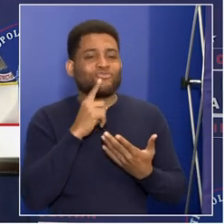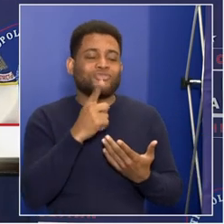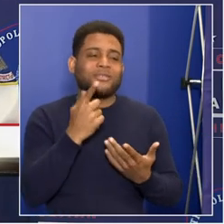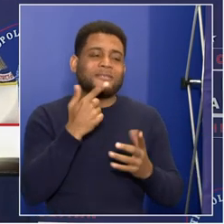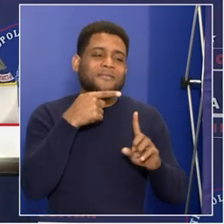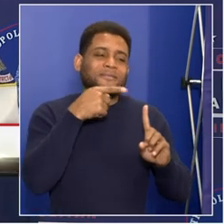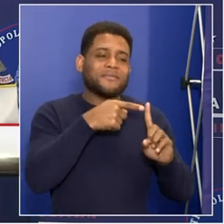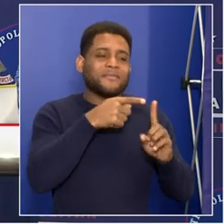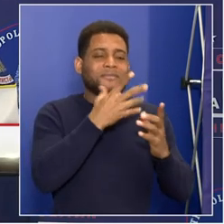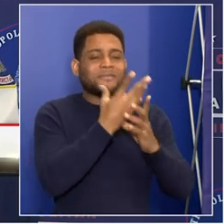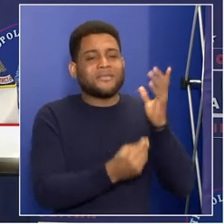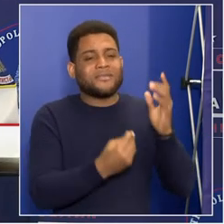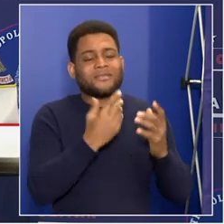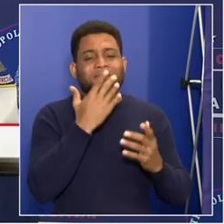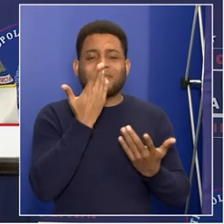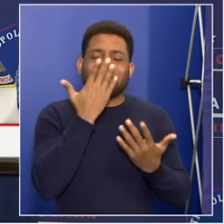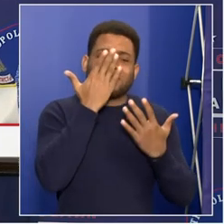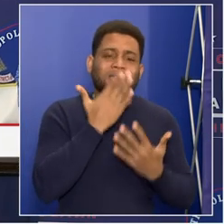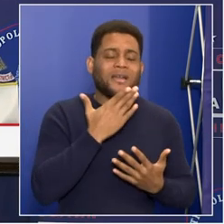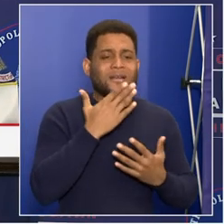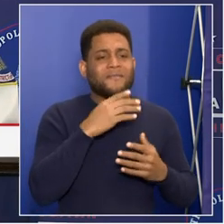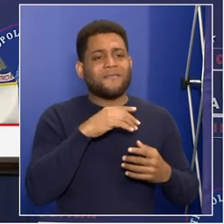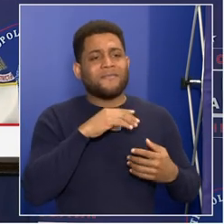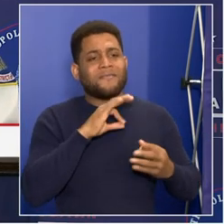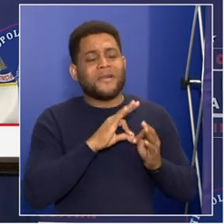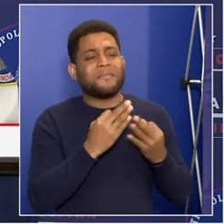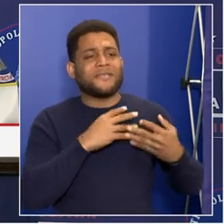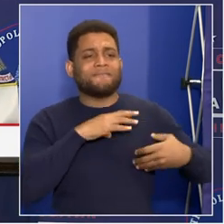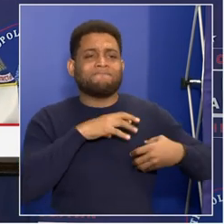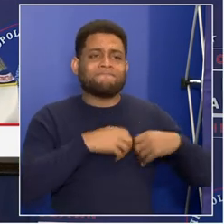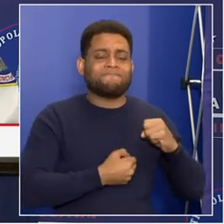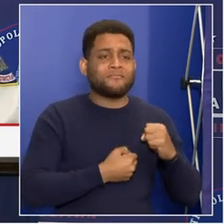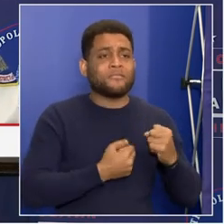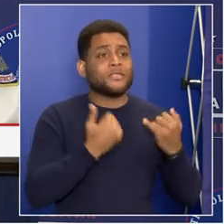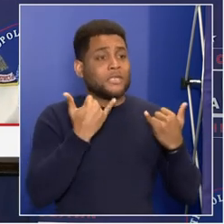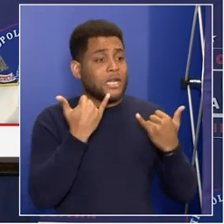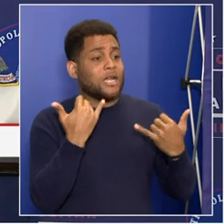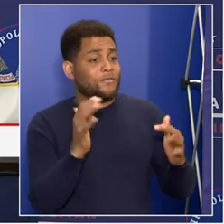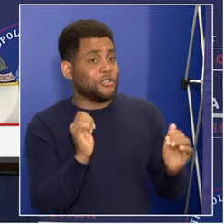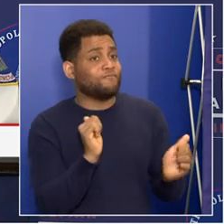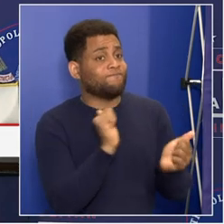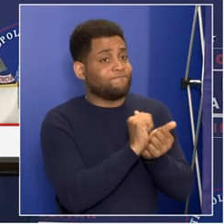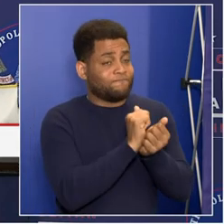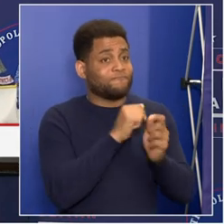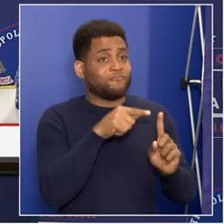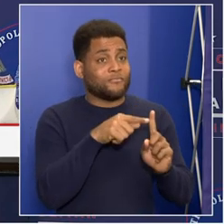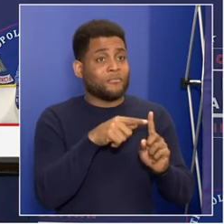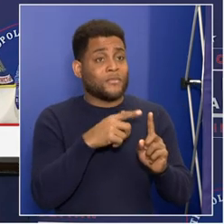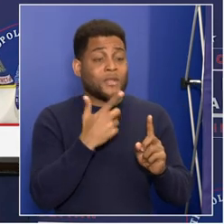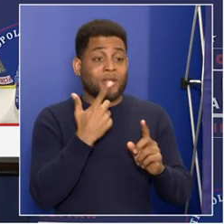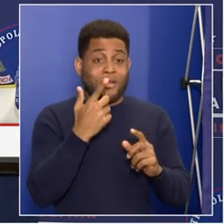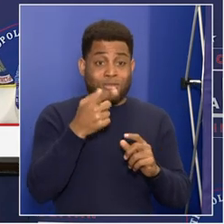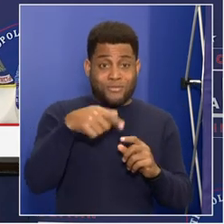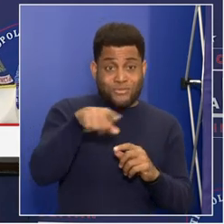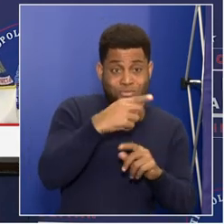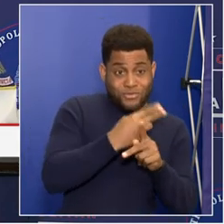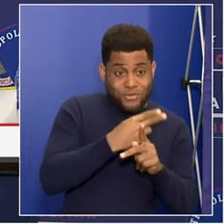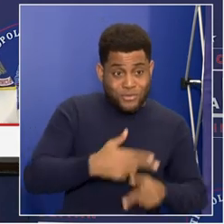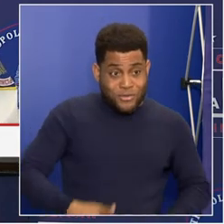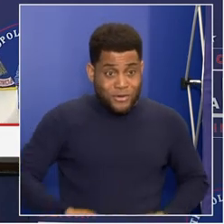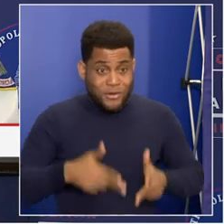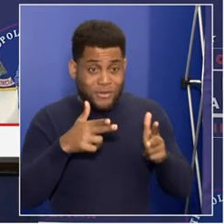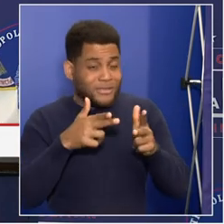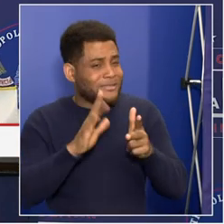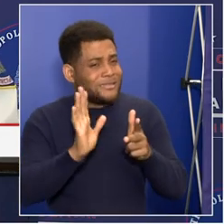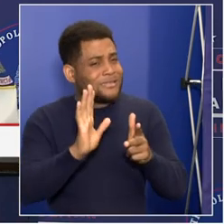but today's news sends a message loud and clear to those looking to introduce guns on our streets. Our detectives do not rest